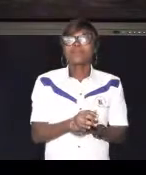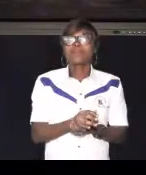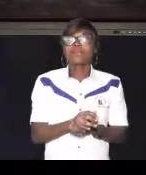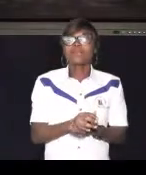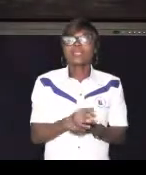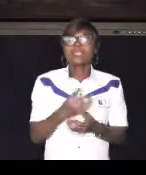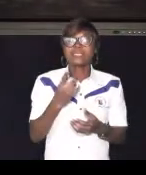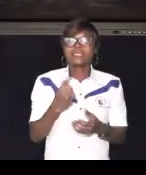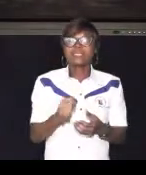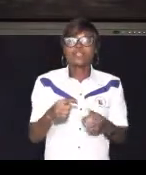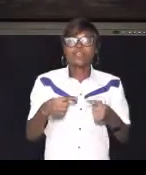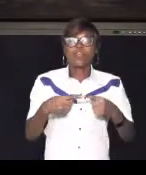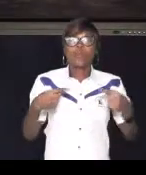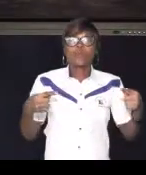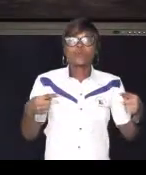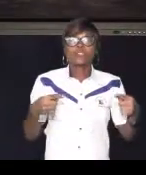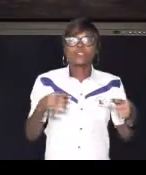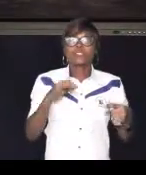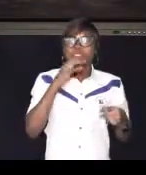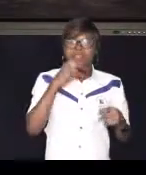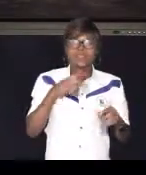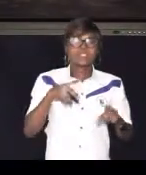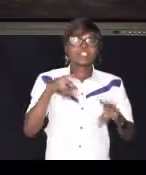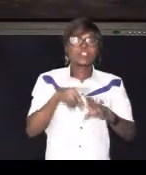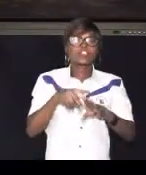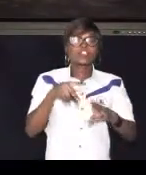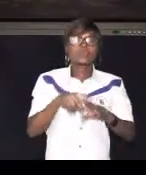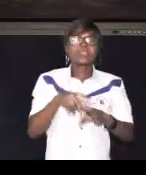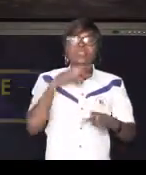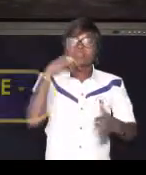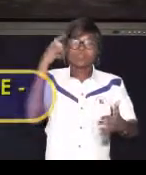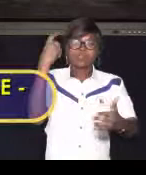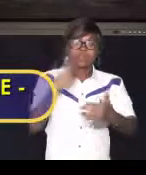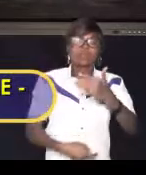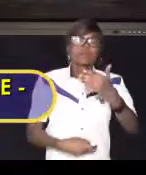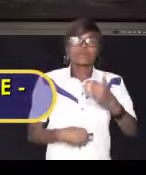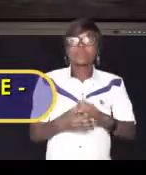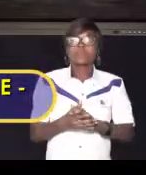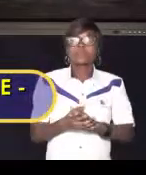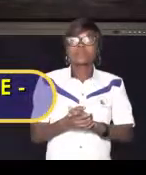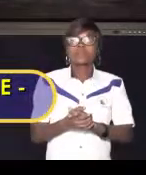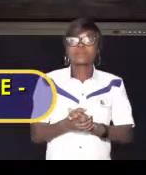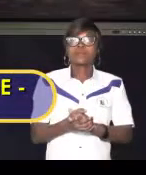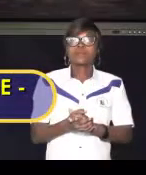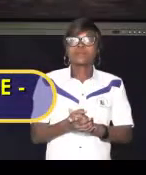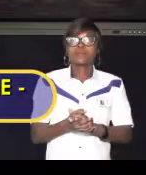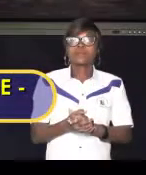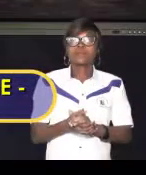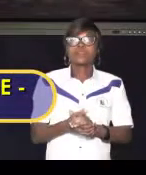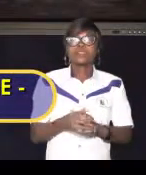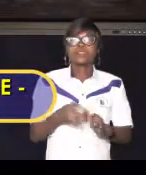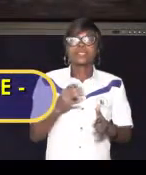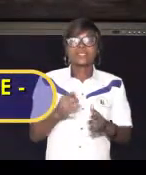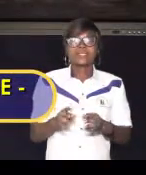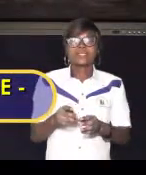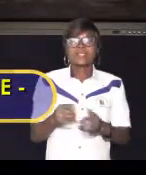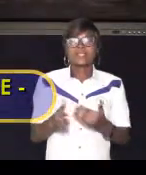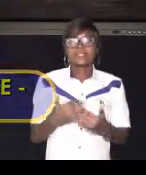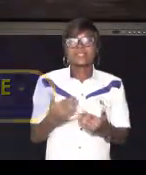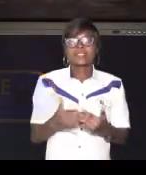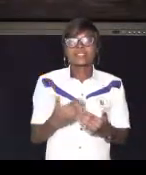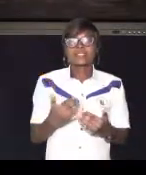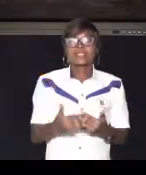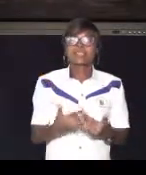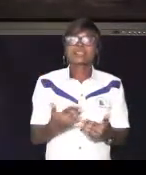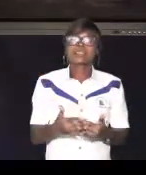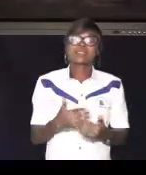The antonym or the opposite of cheap is expensive. Good job, you. So simply put,